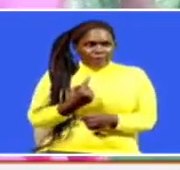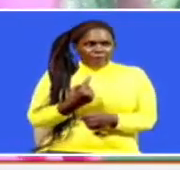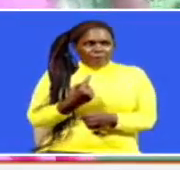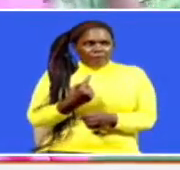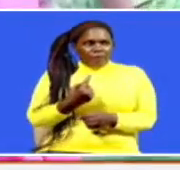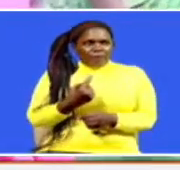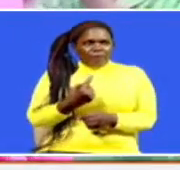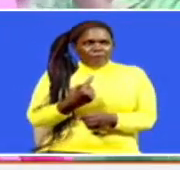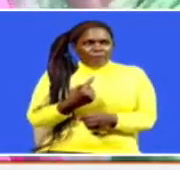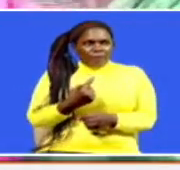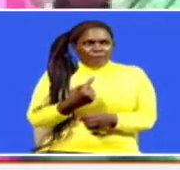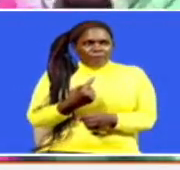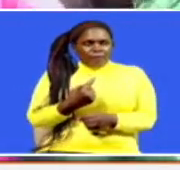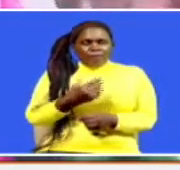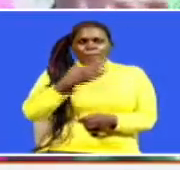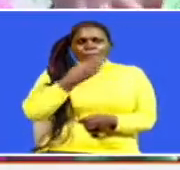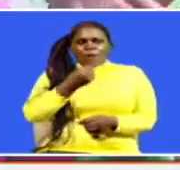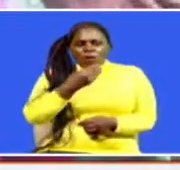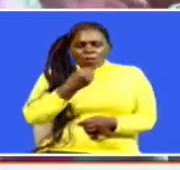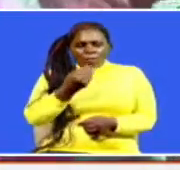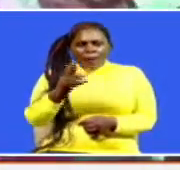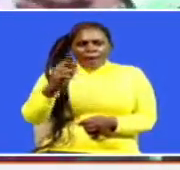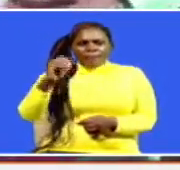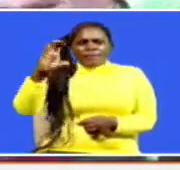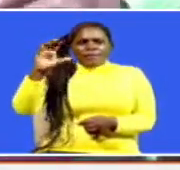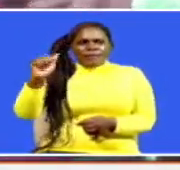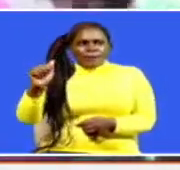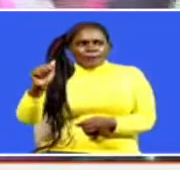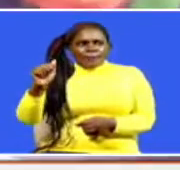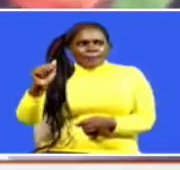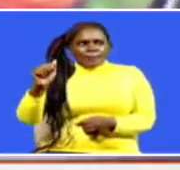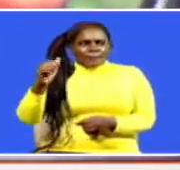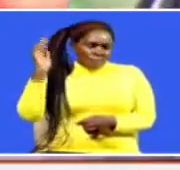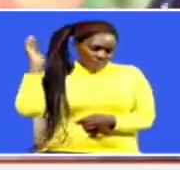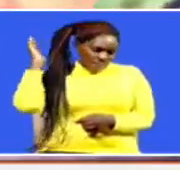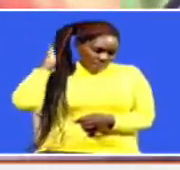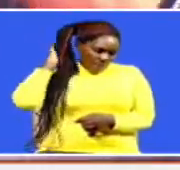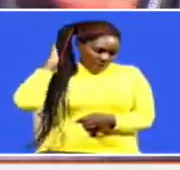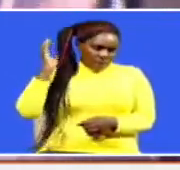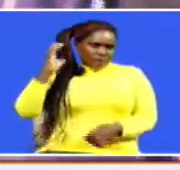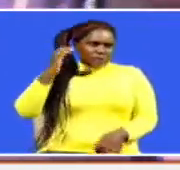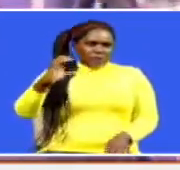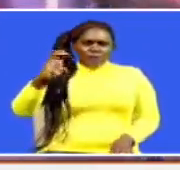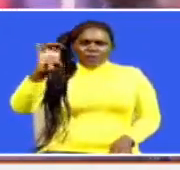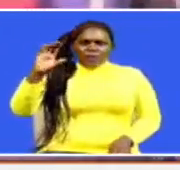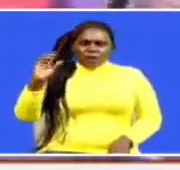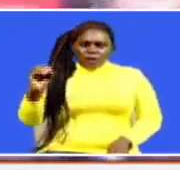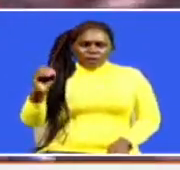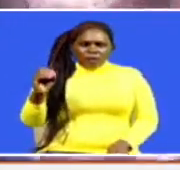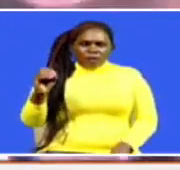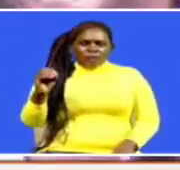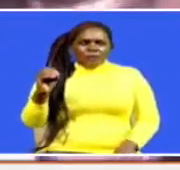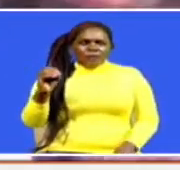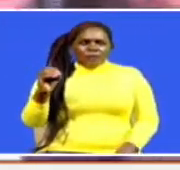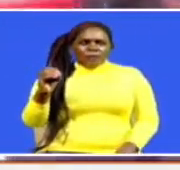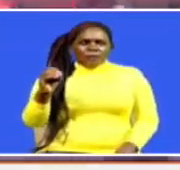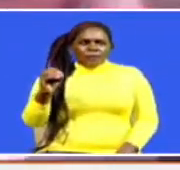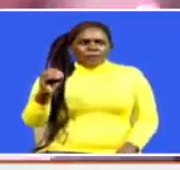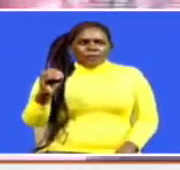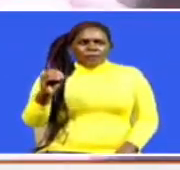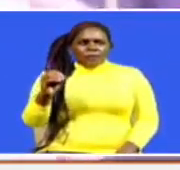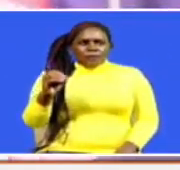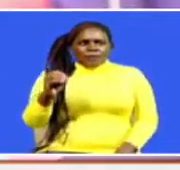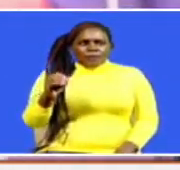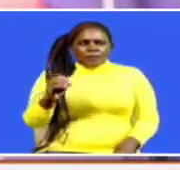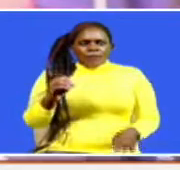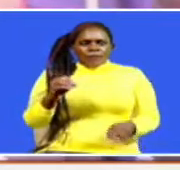to Stanley's farm, Kigumo Ward MCA Caroline Wairimu and Murang'a County CEC Dr. Kiring'ai Kamau said that they will